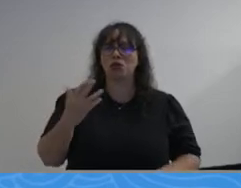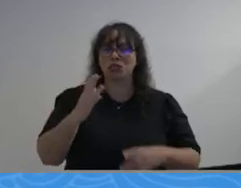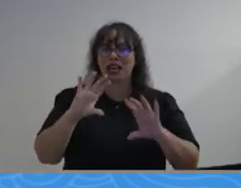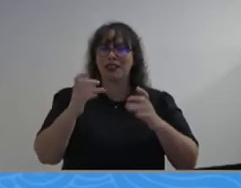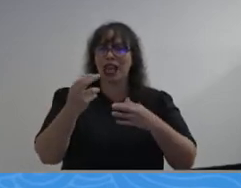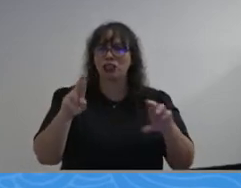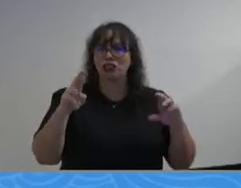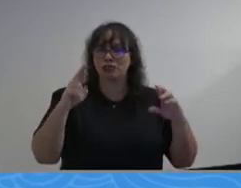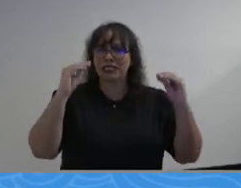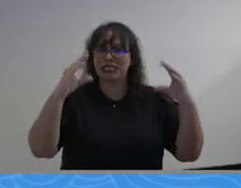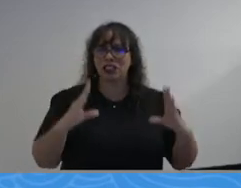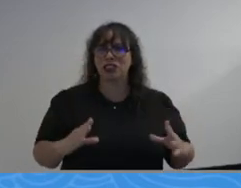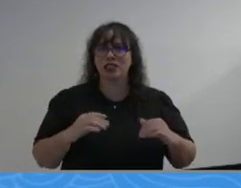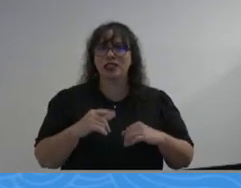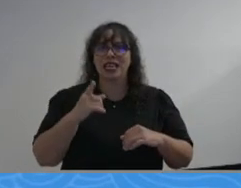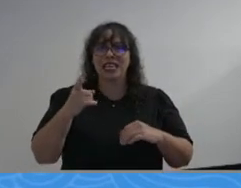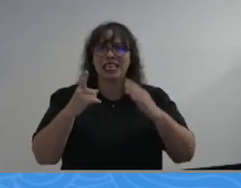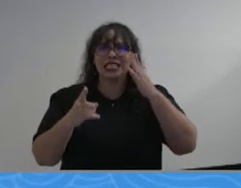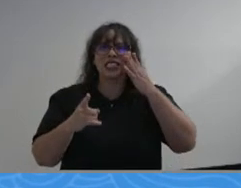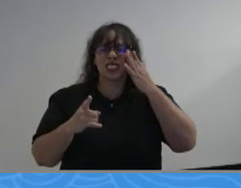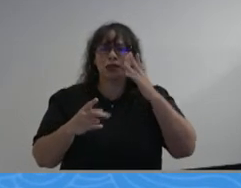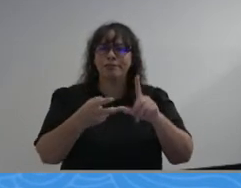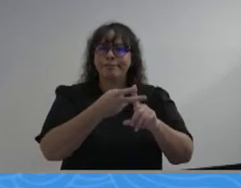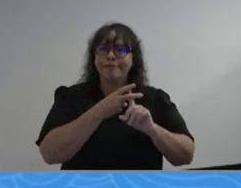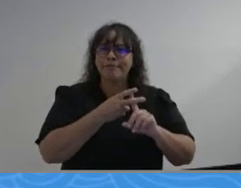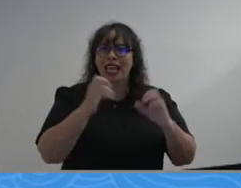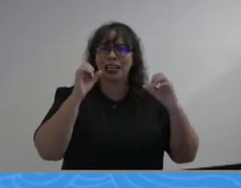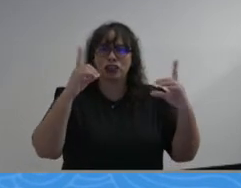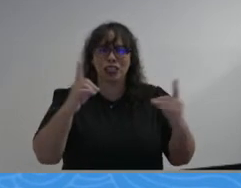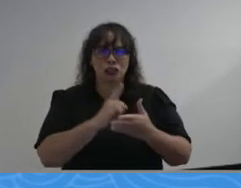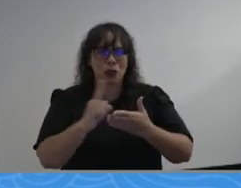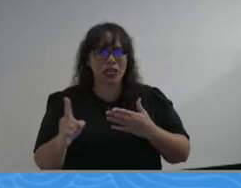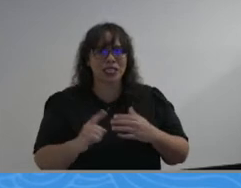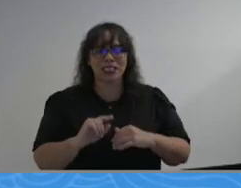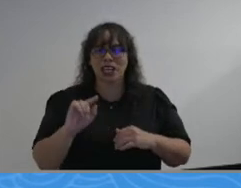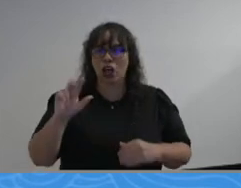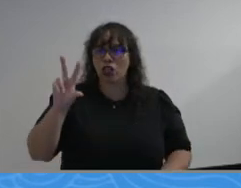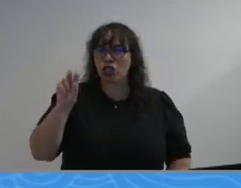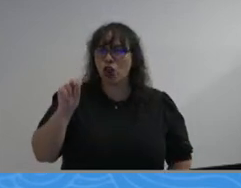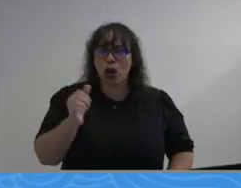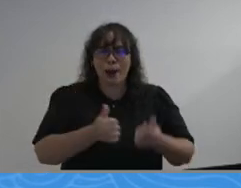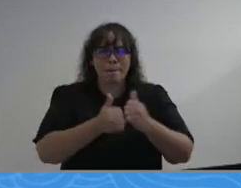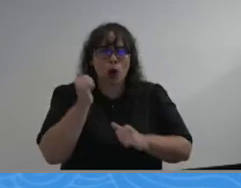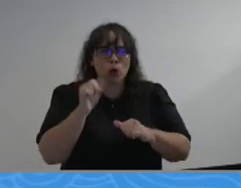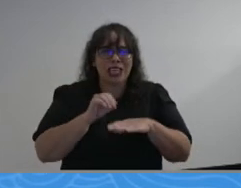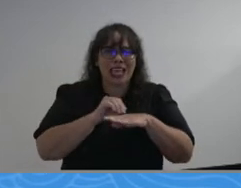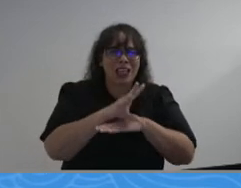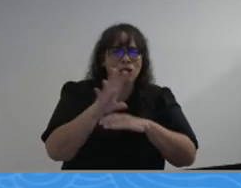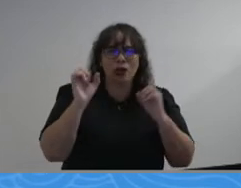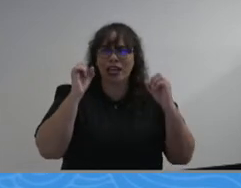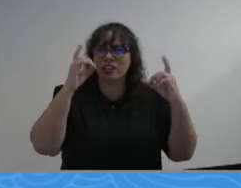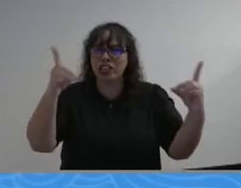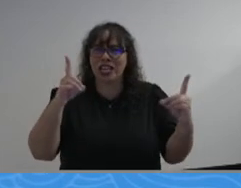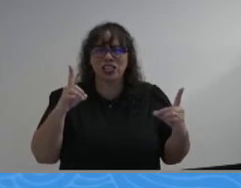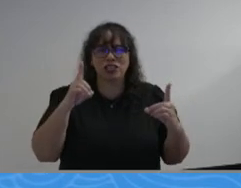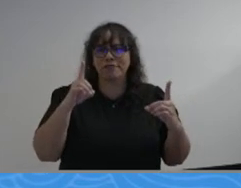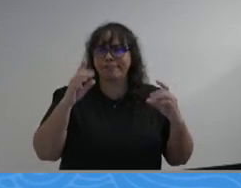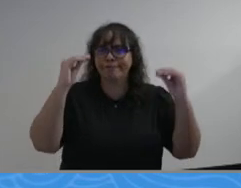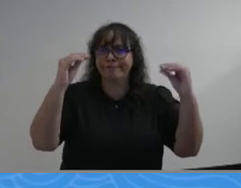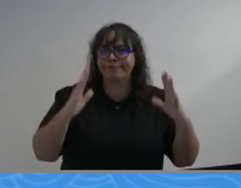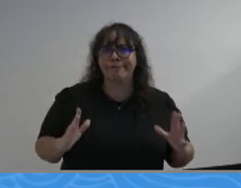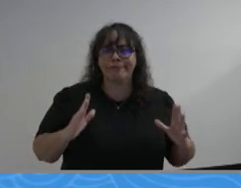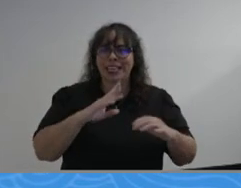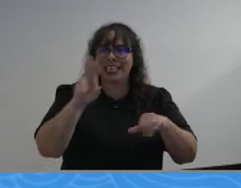of Education and has been listed by Education Week as one of the 30 most influential education scholars in the nation